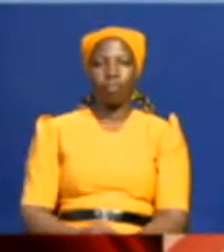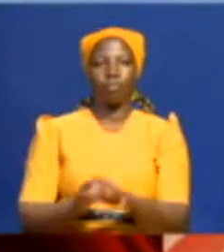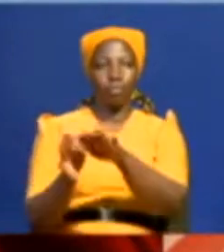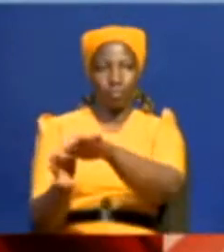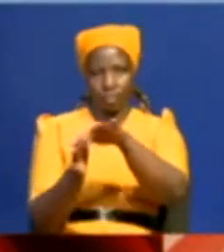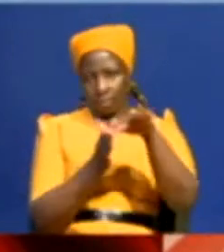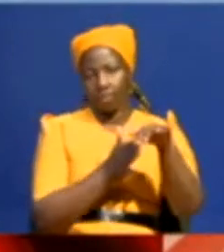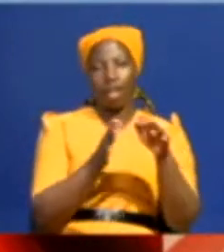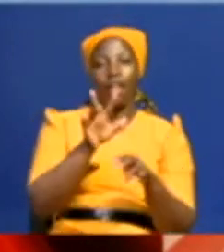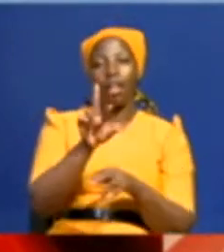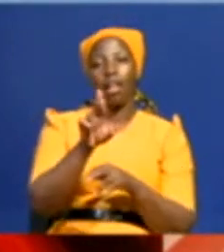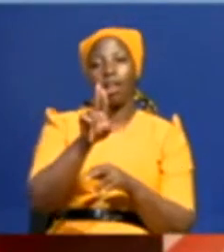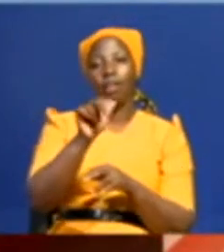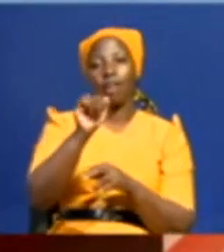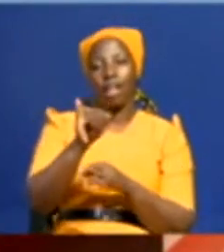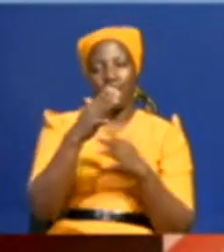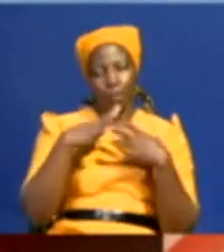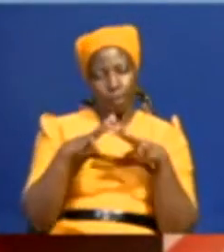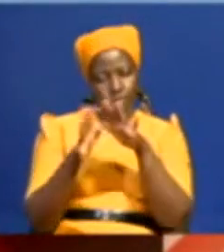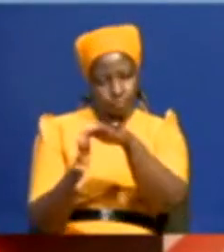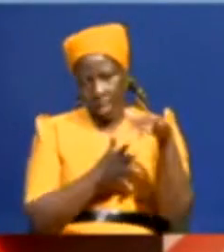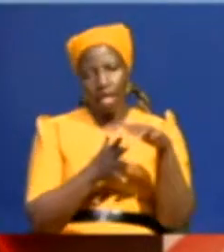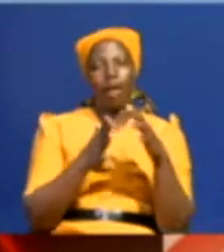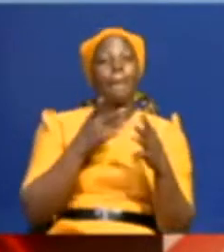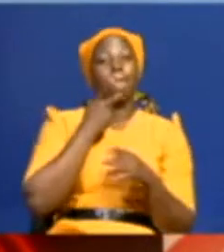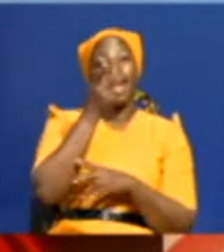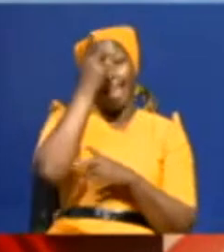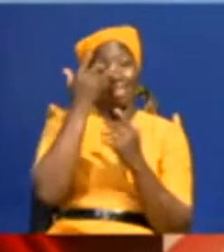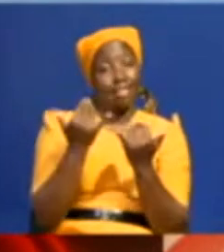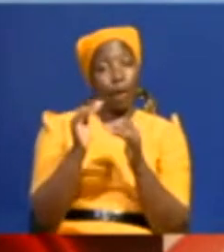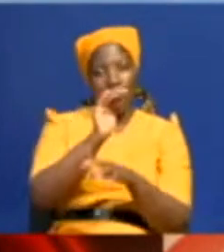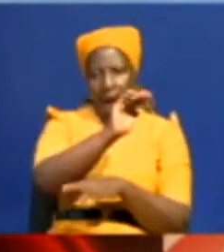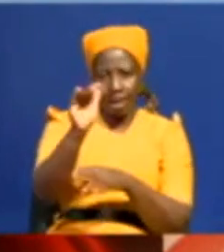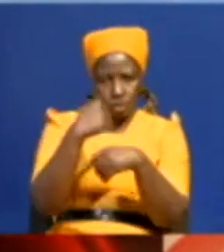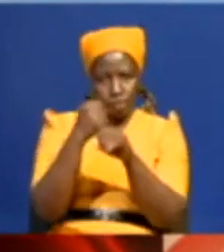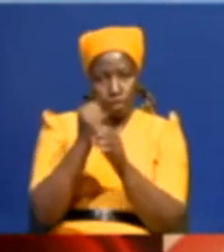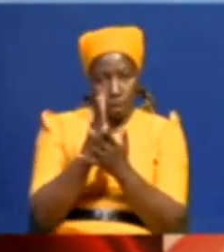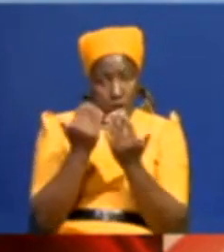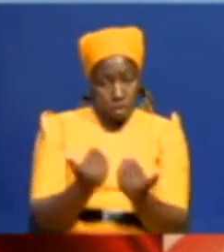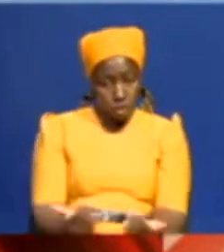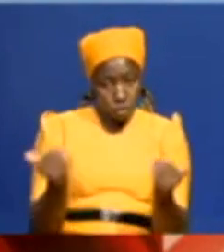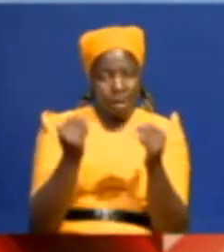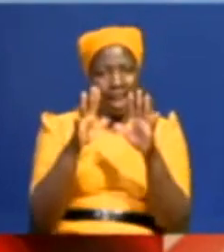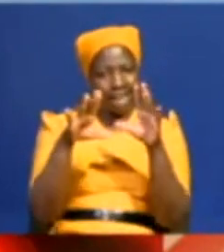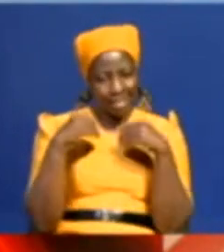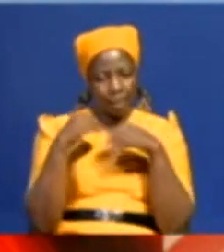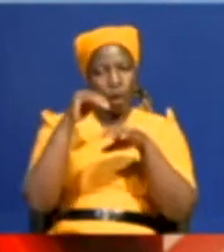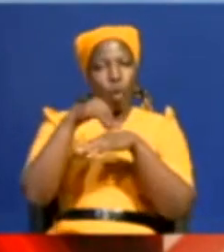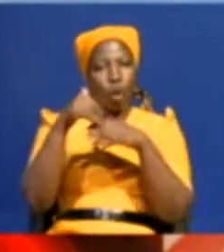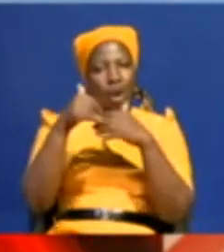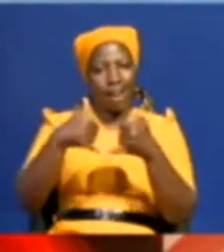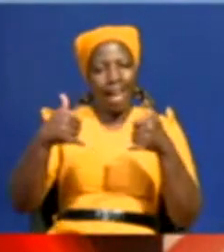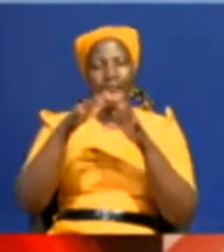reprieve there for Rwai residents. Moving on, parents have been urged to ensure their children embrace online learning during the long